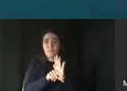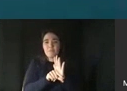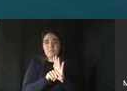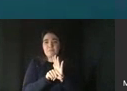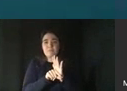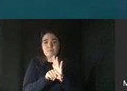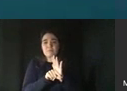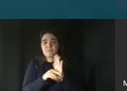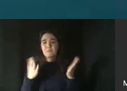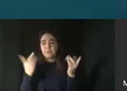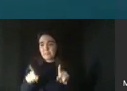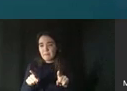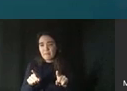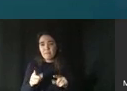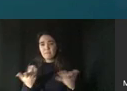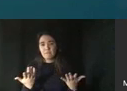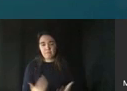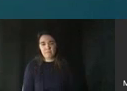So